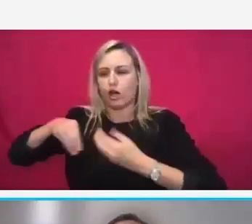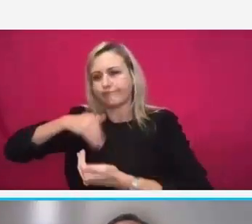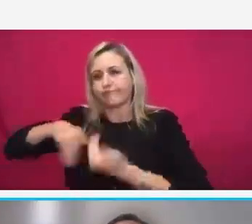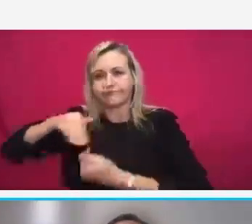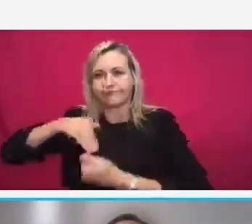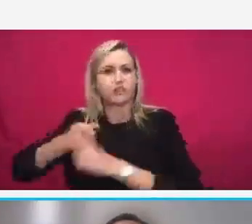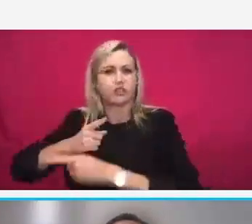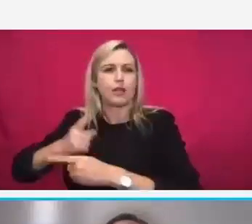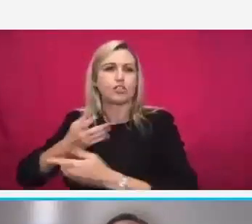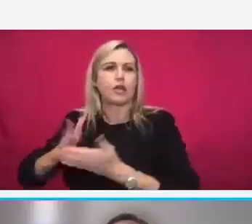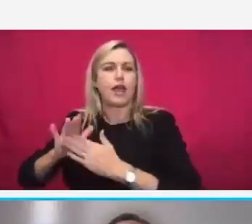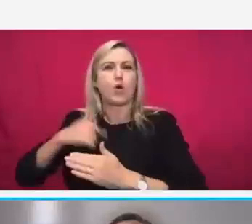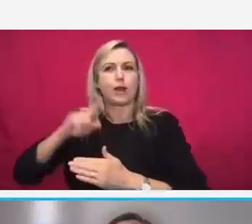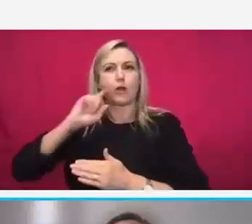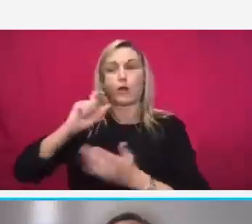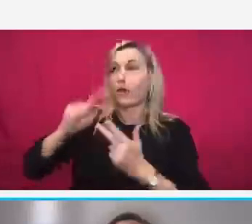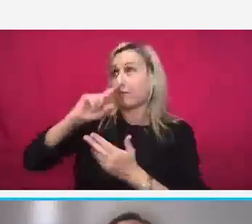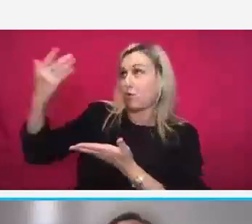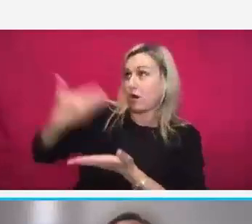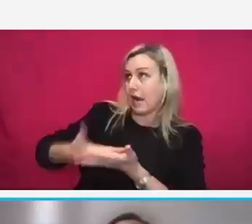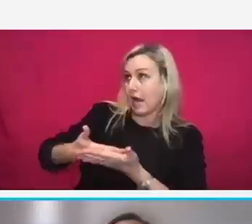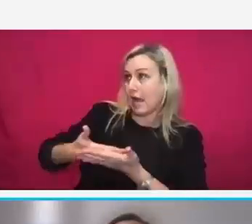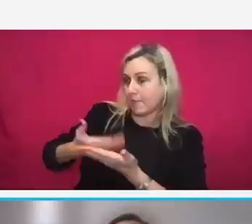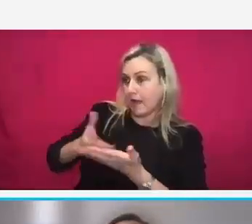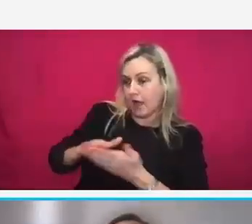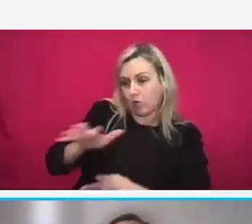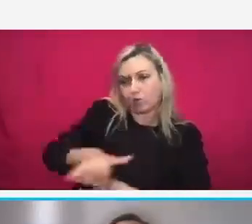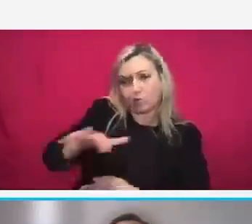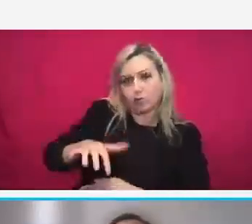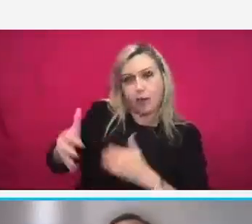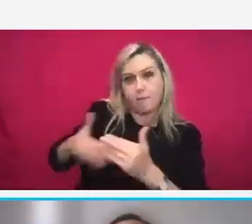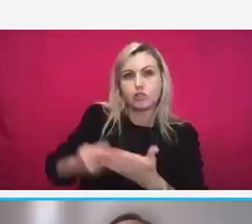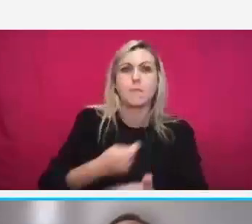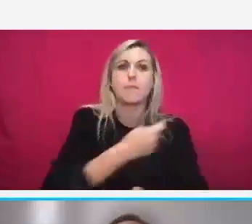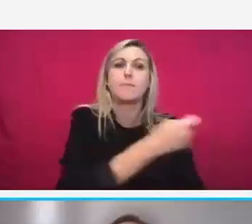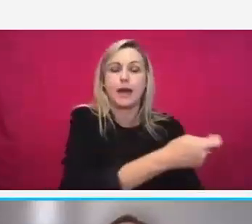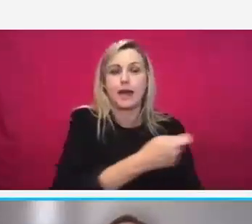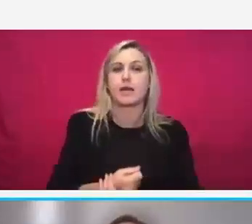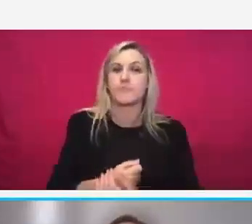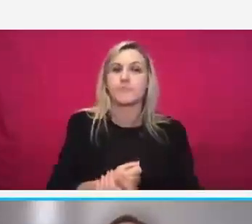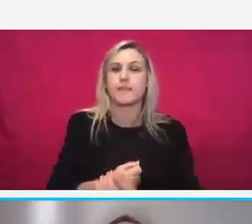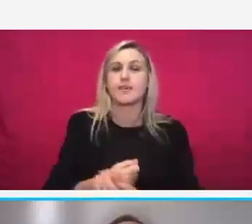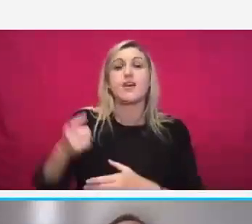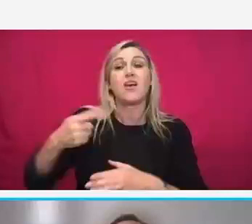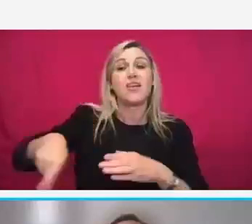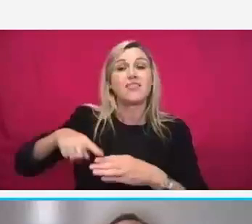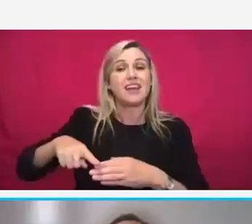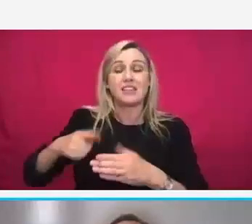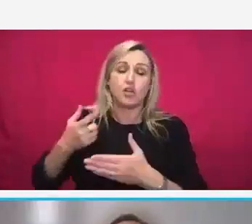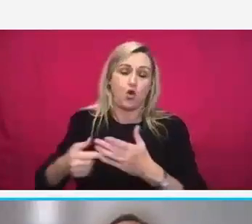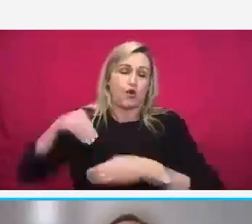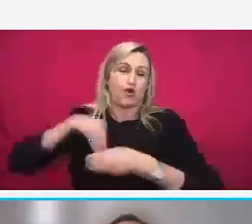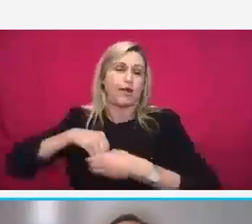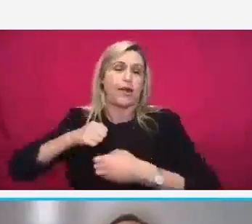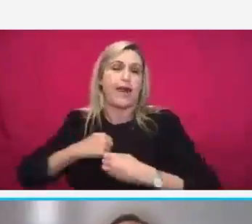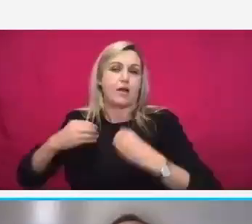Australia manages claims and processes payments. So while the impact of this upgrade will be minimal for providers,